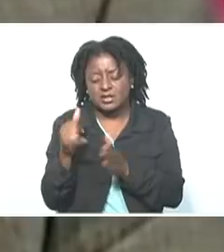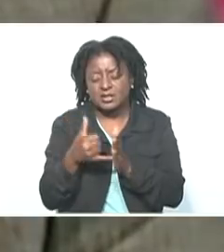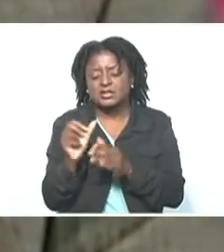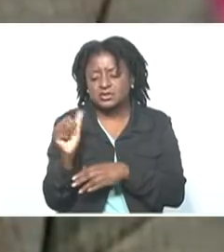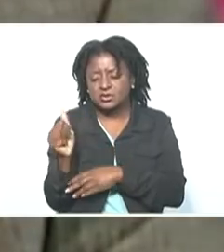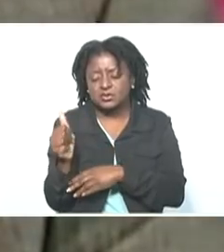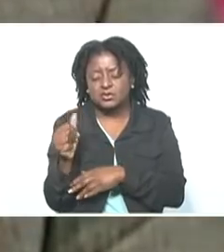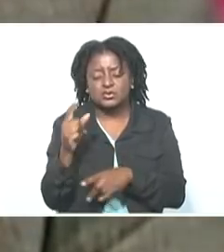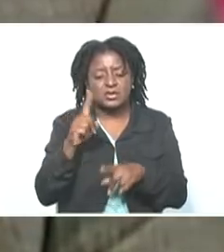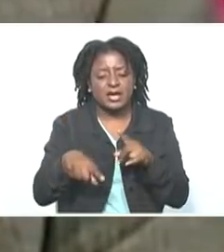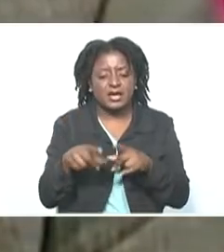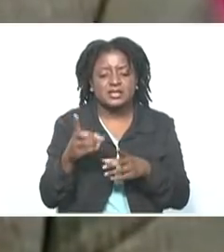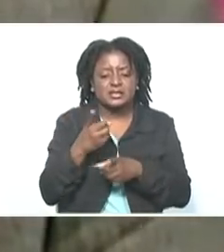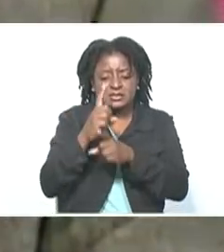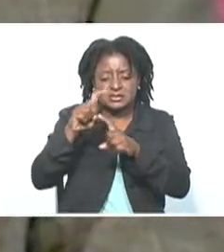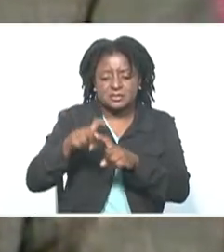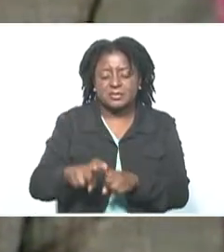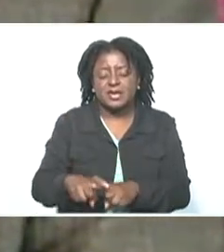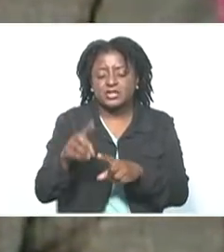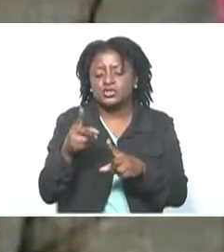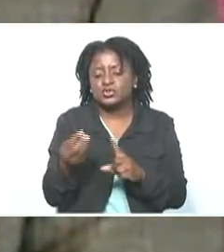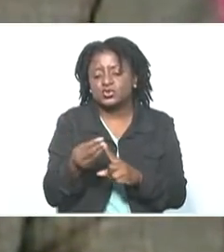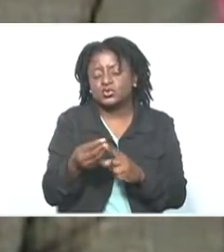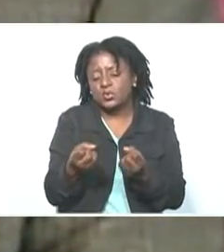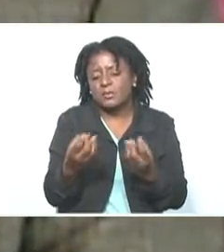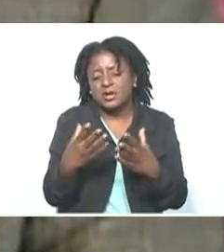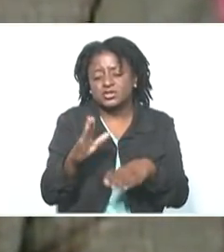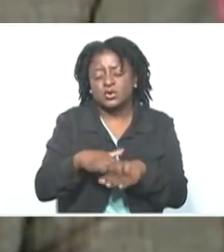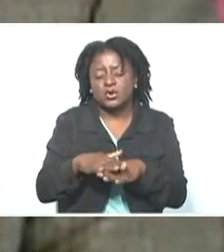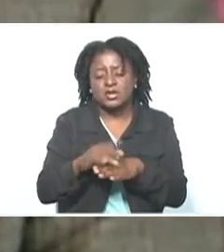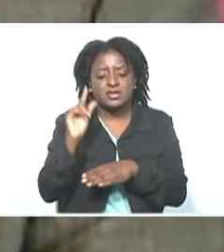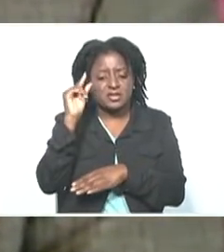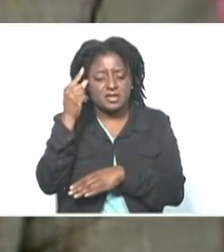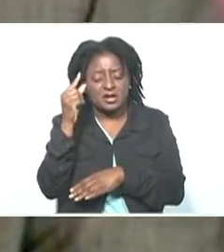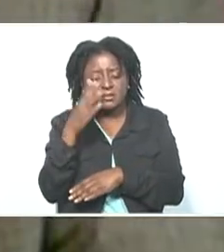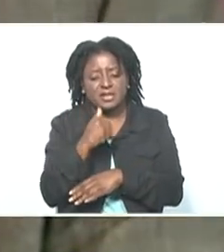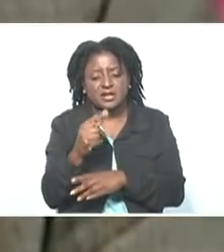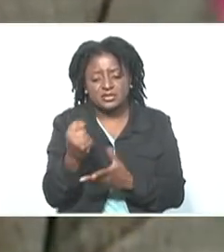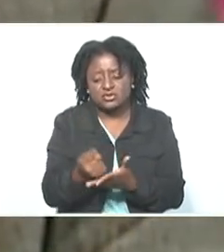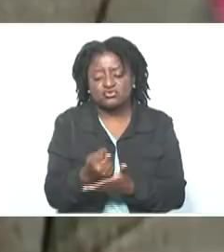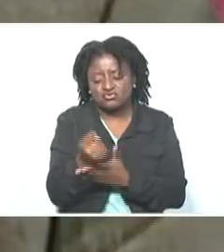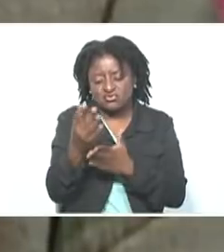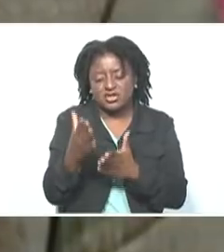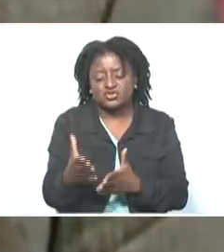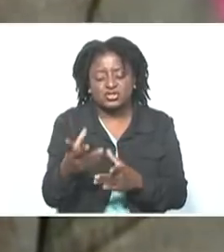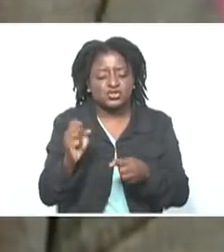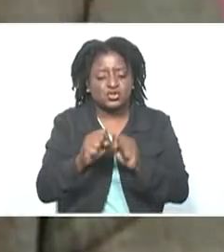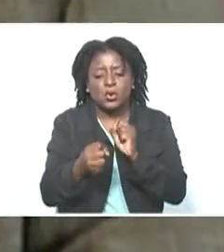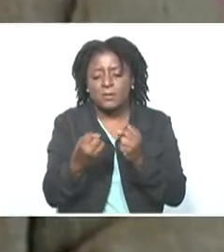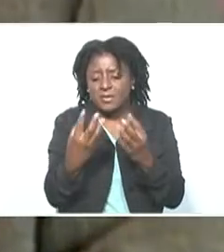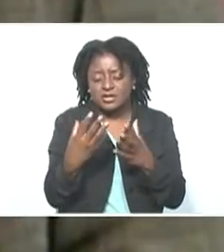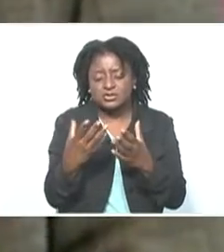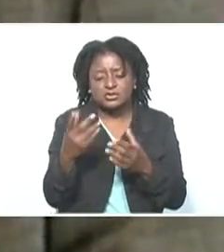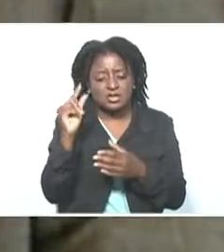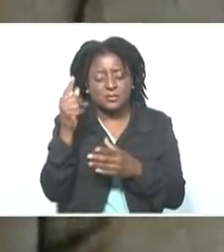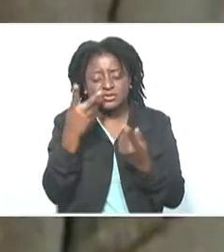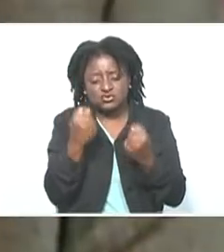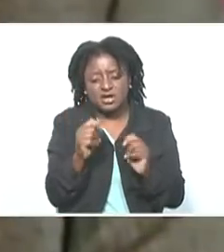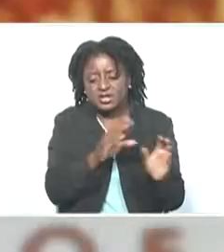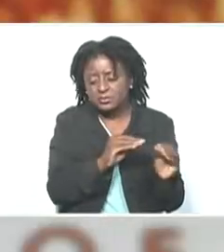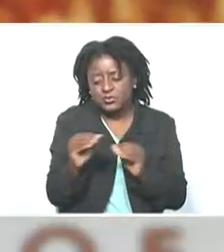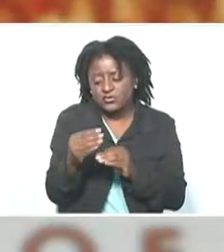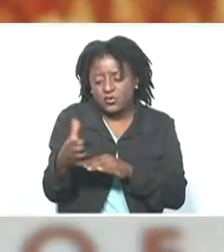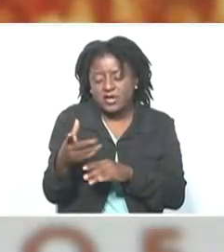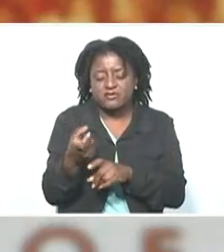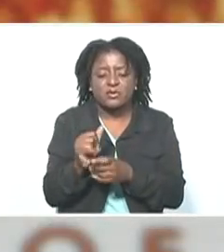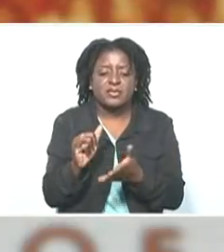You can't depend too much on the government and the treasury so much. But you know the government is trying to get away from